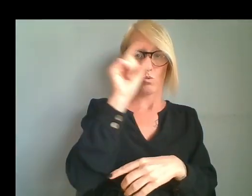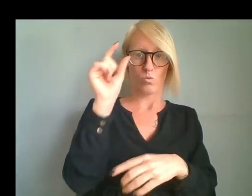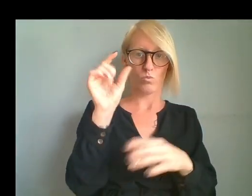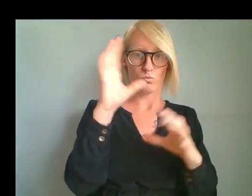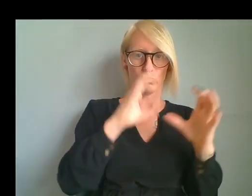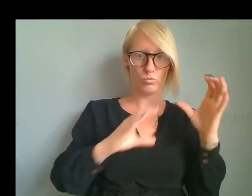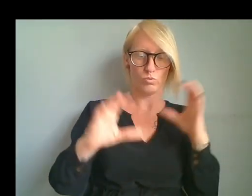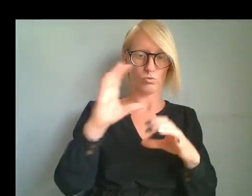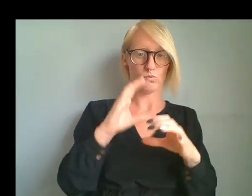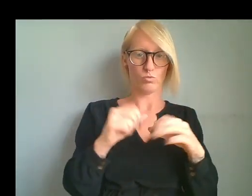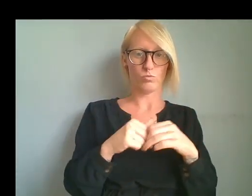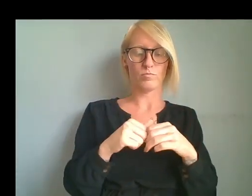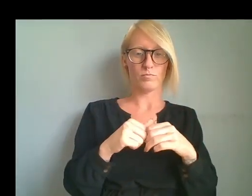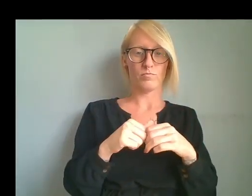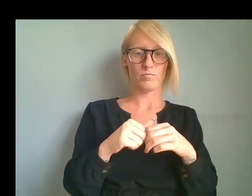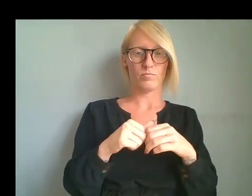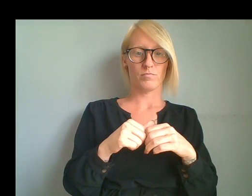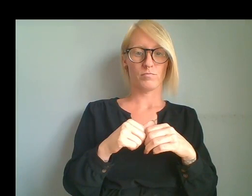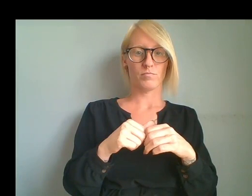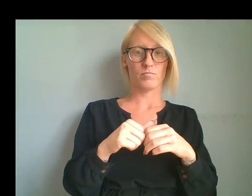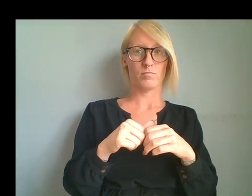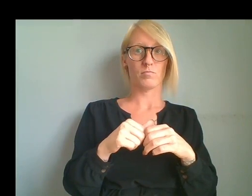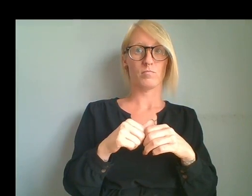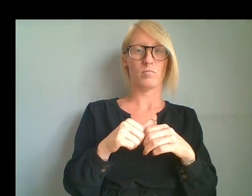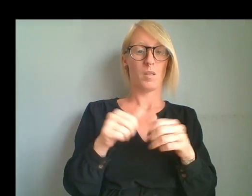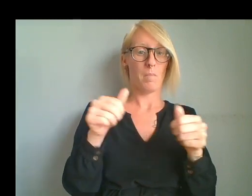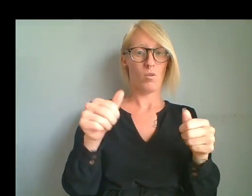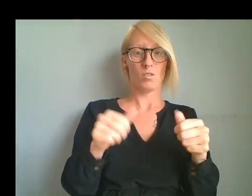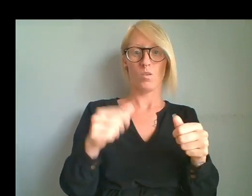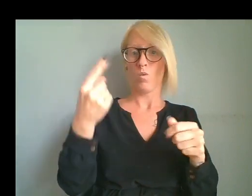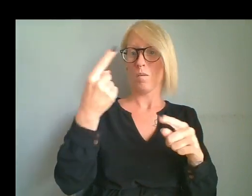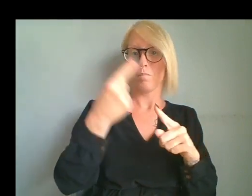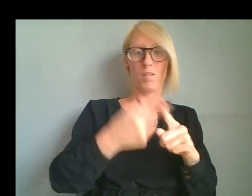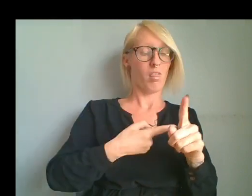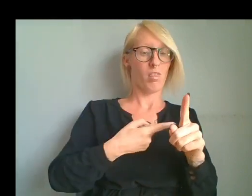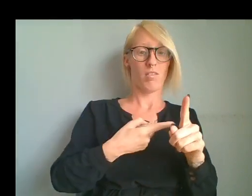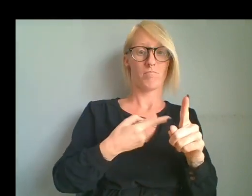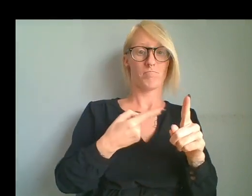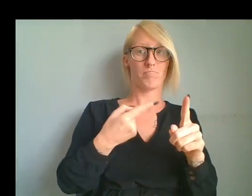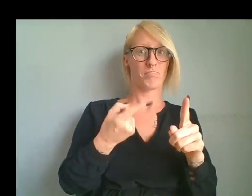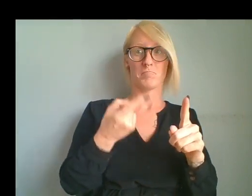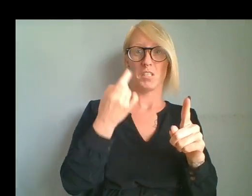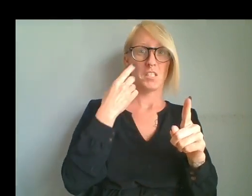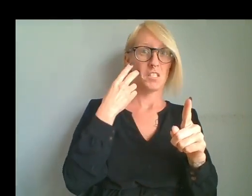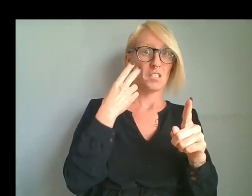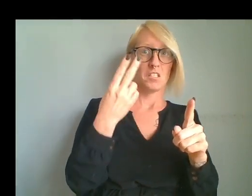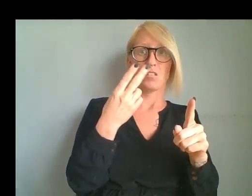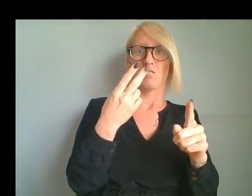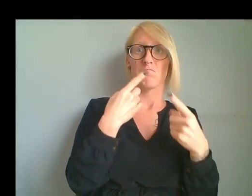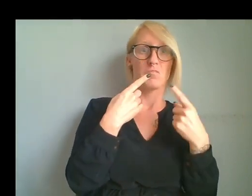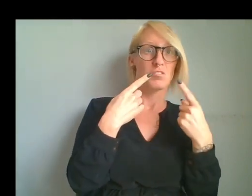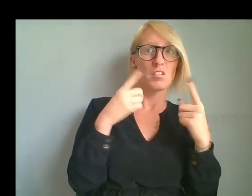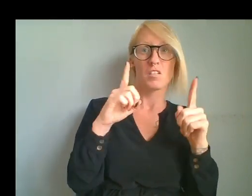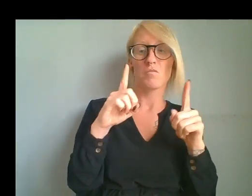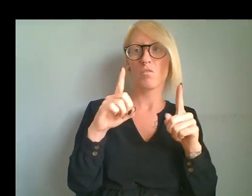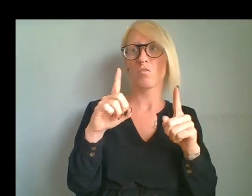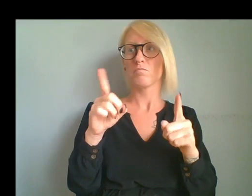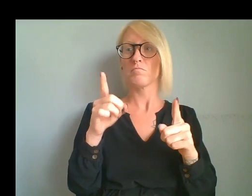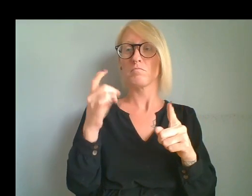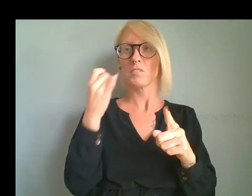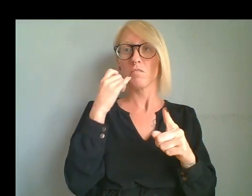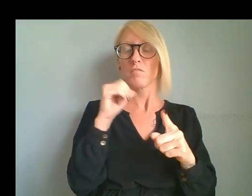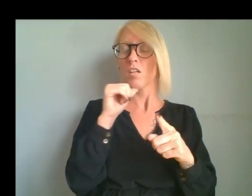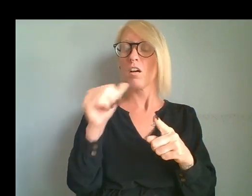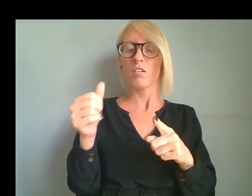stumble on it. We posted it for a month. We said, let's just see how this works for a month, if people are really going to write, if we really have anything to